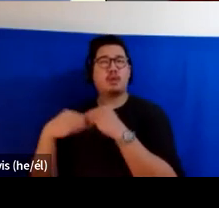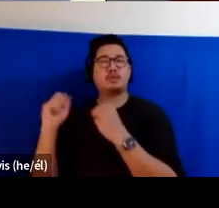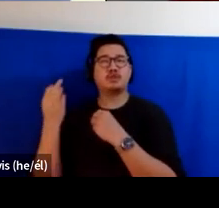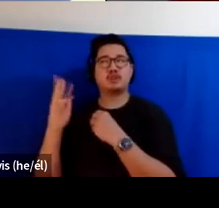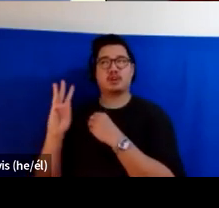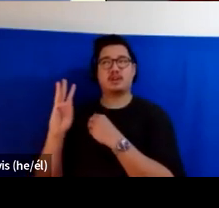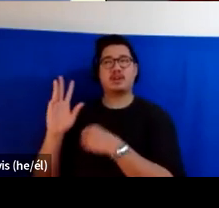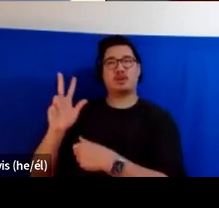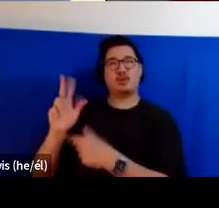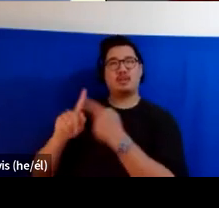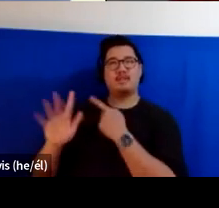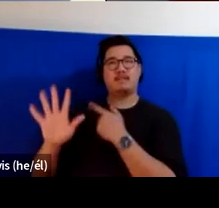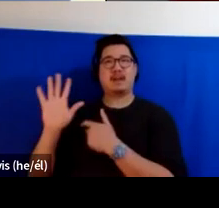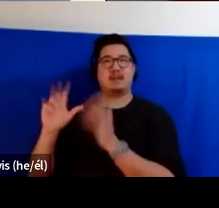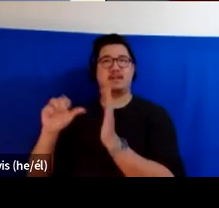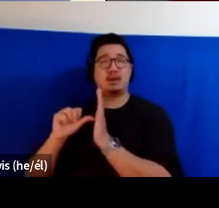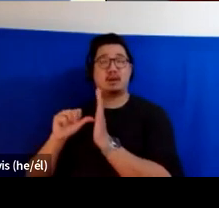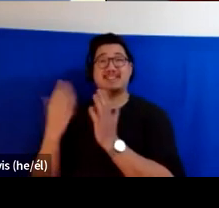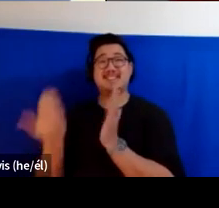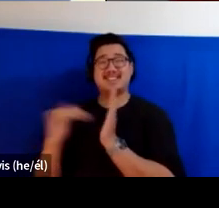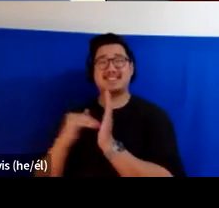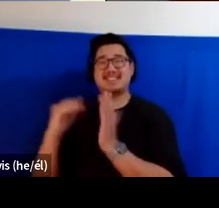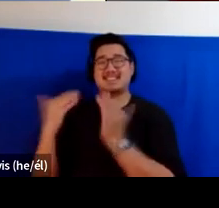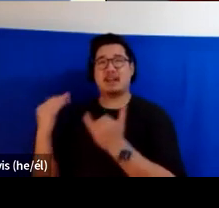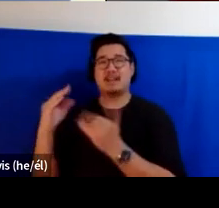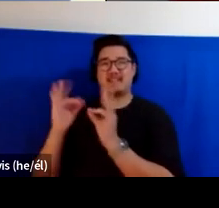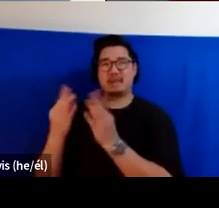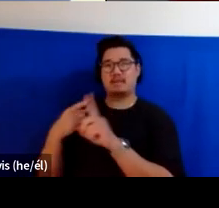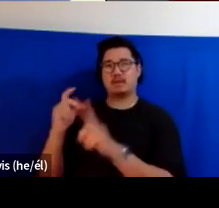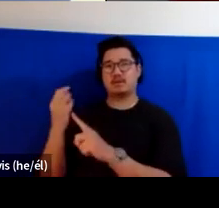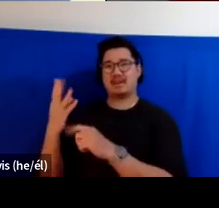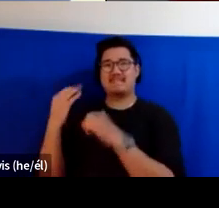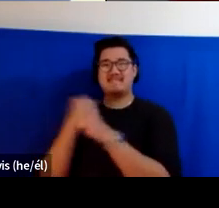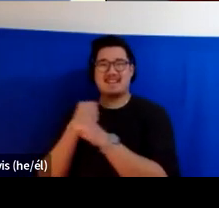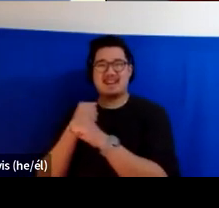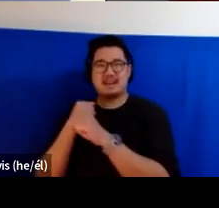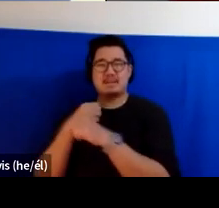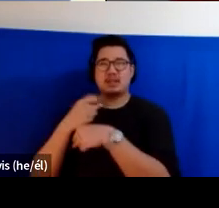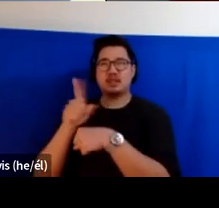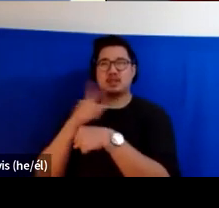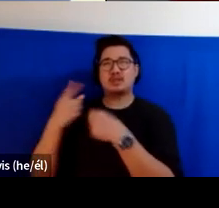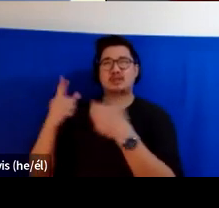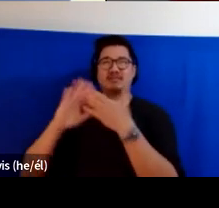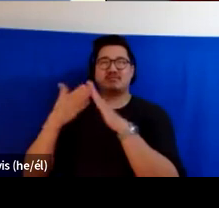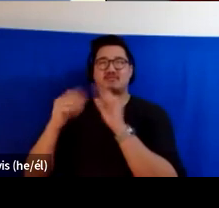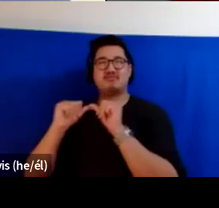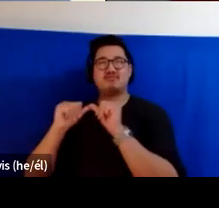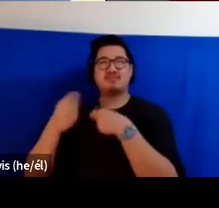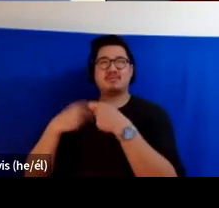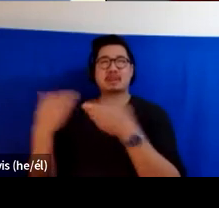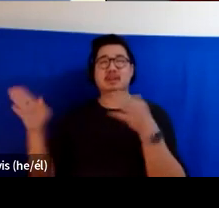shaw families and students are once again fighting to strengthen their school community rather than having it close we know that closings